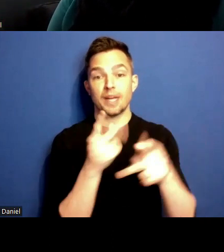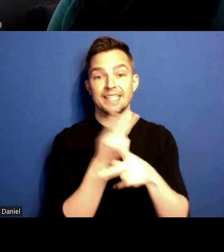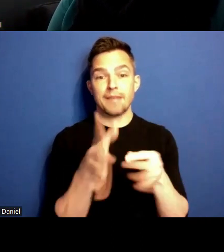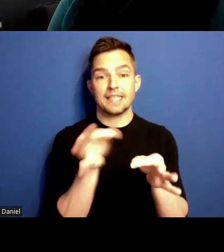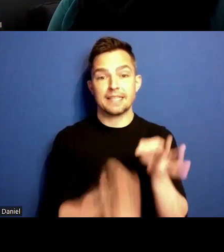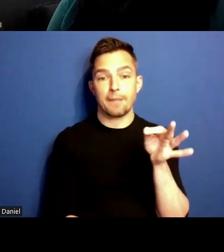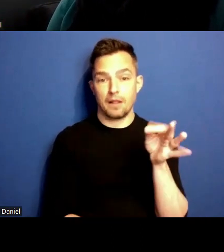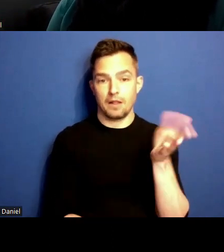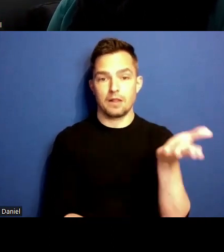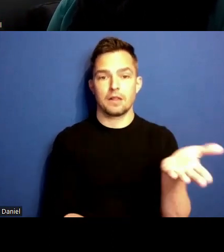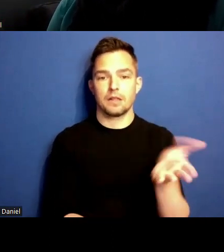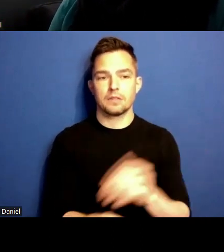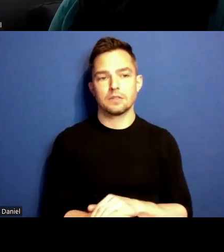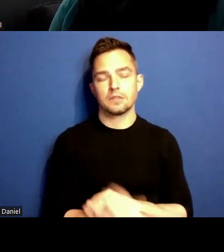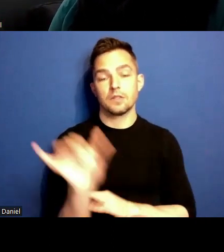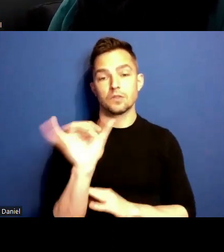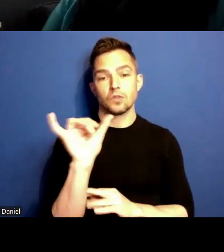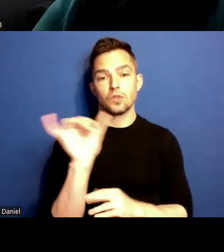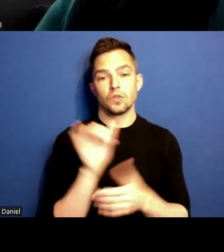simple and